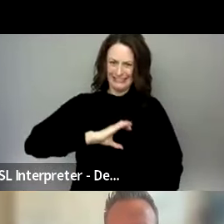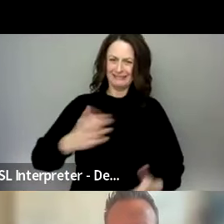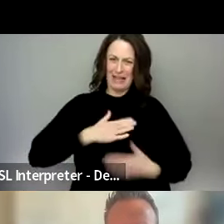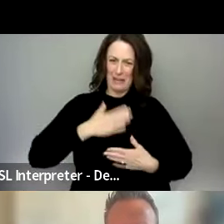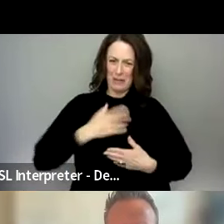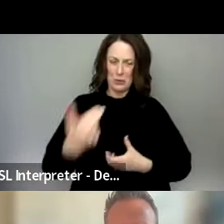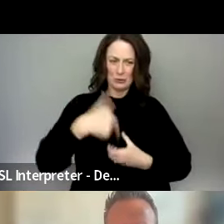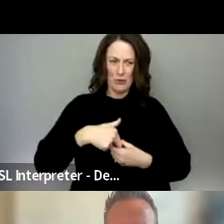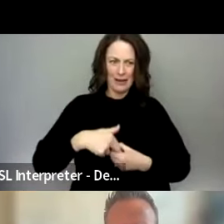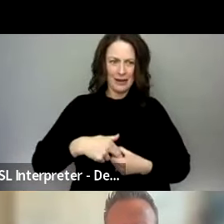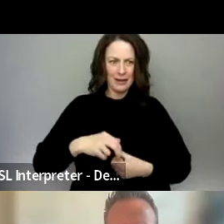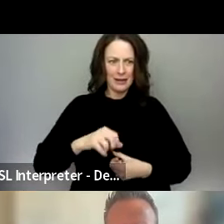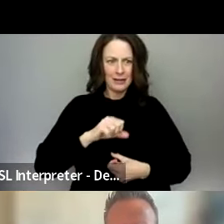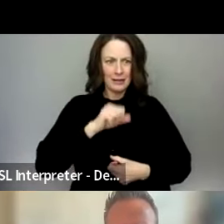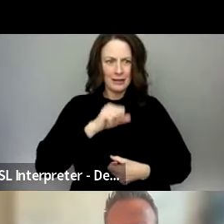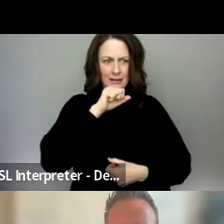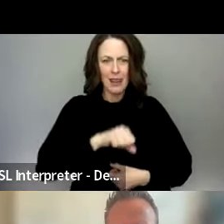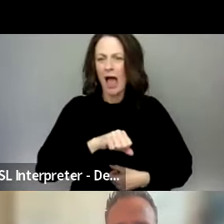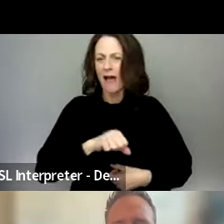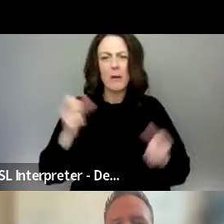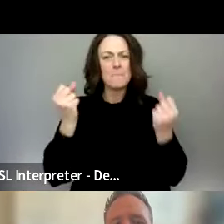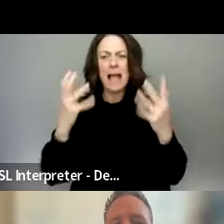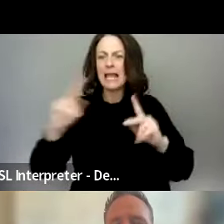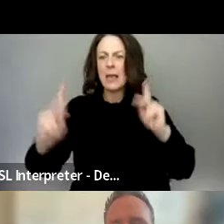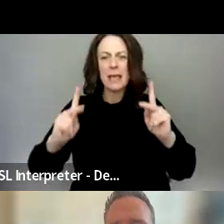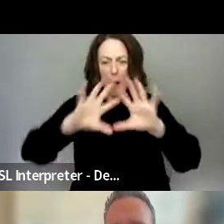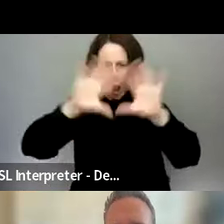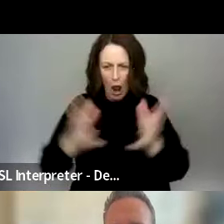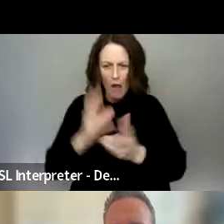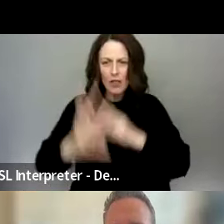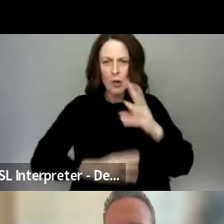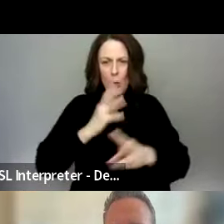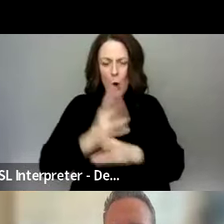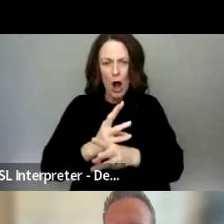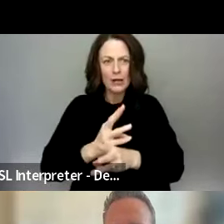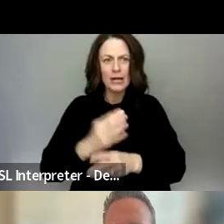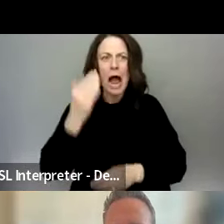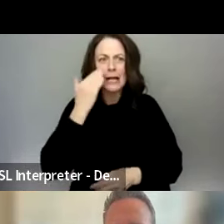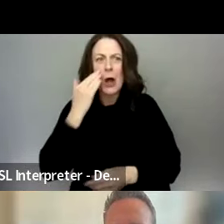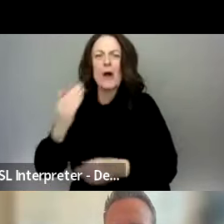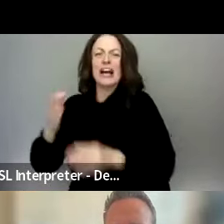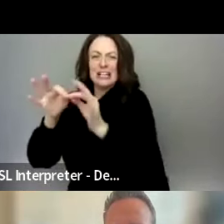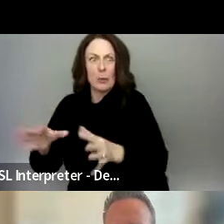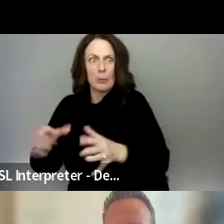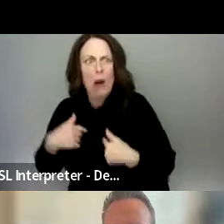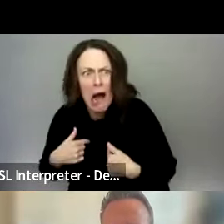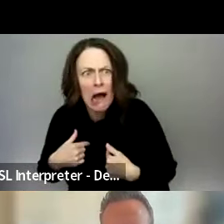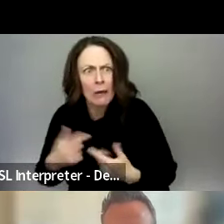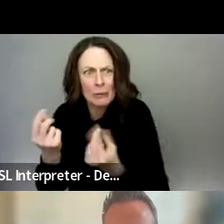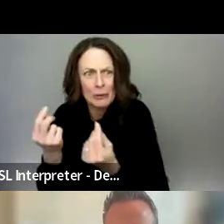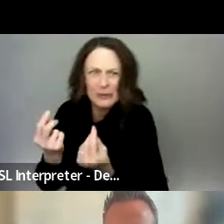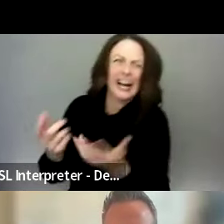I love having people from all over the world. I know it's making the interpreters' lives a lot harder, but